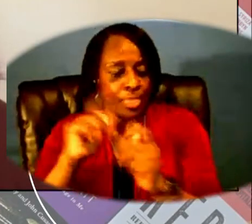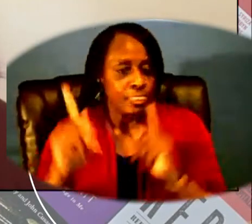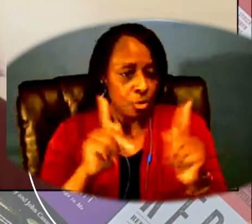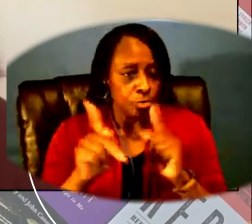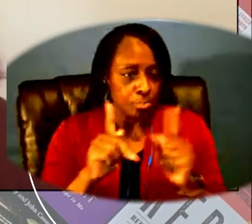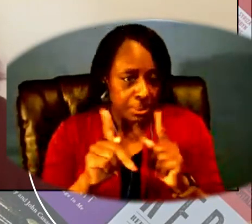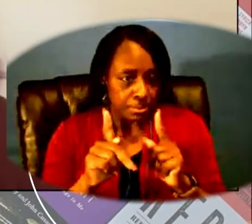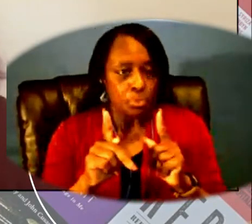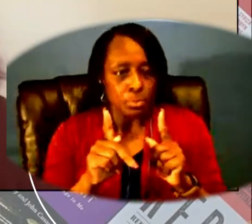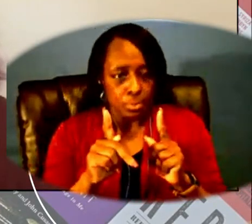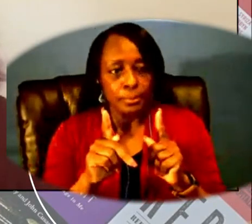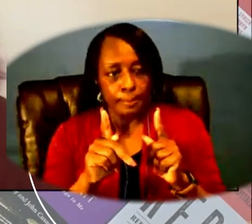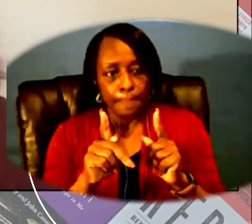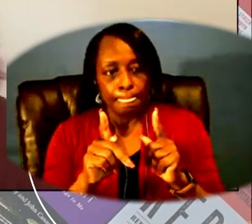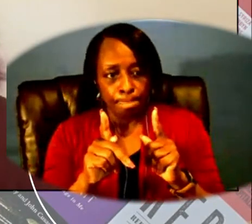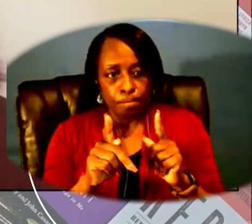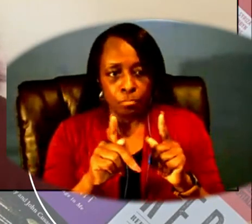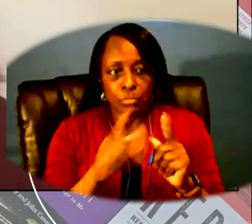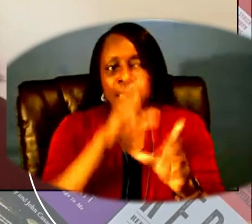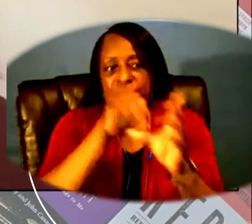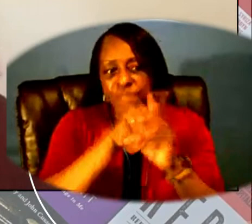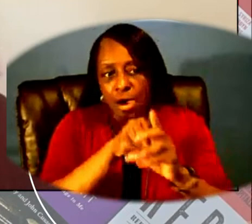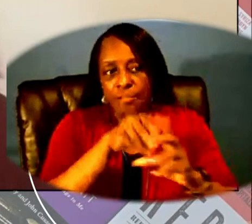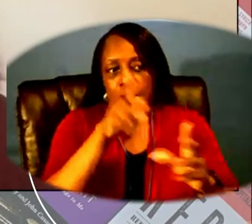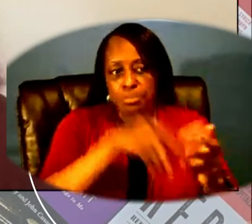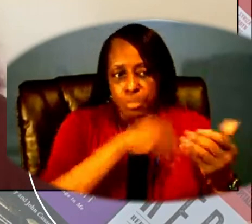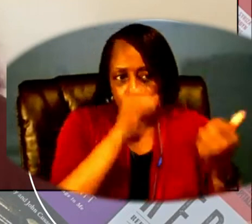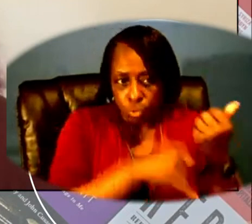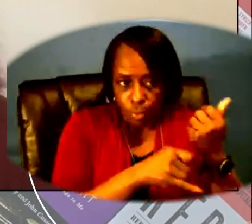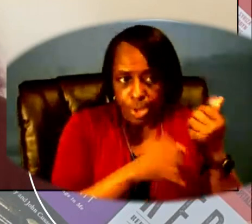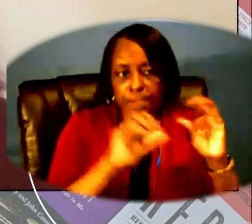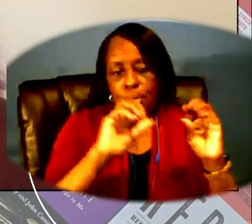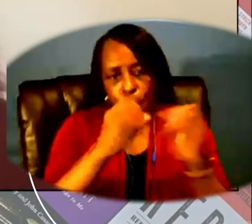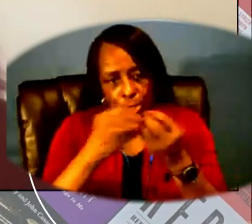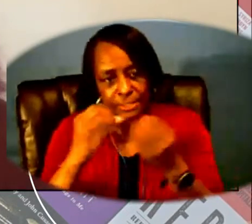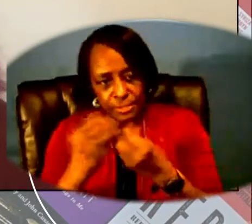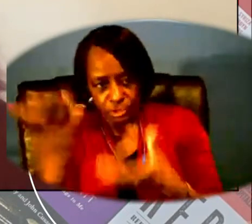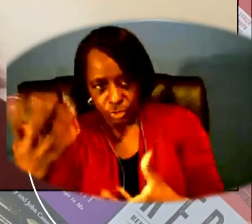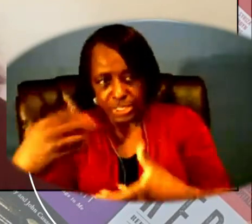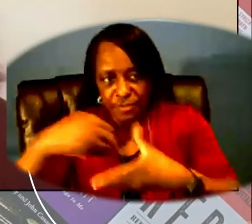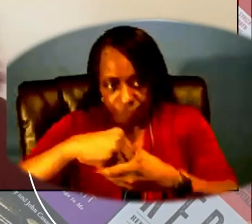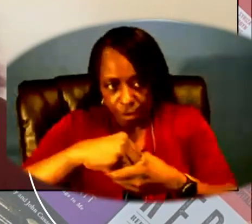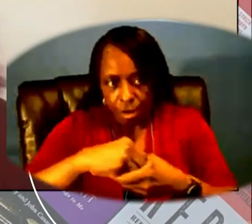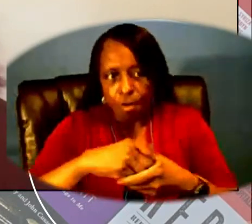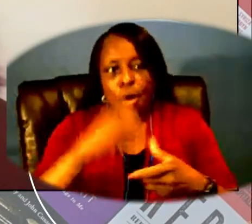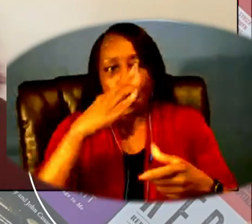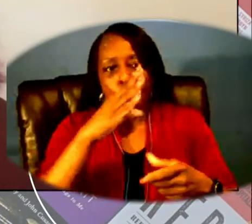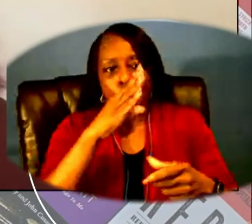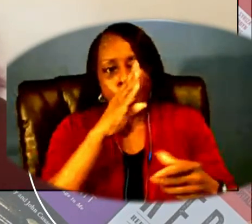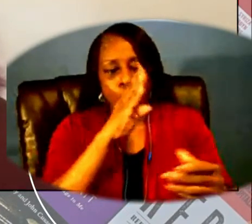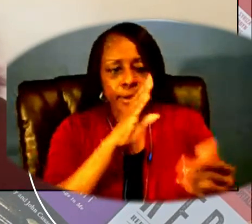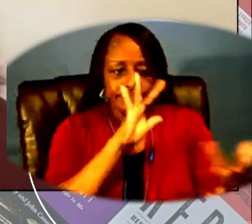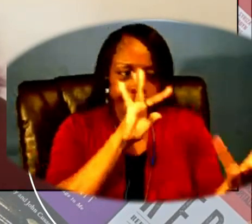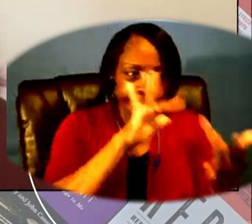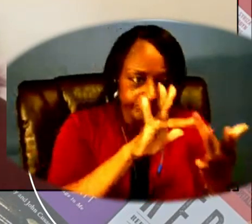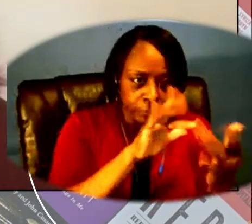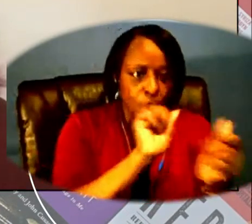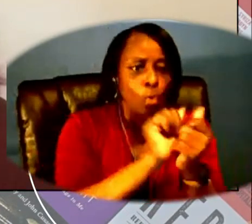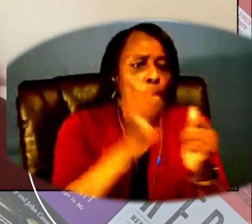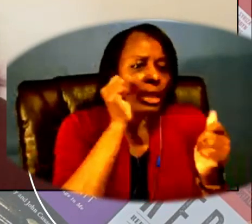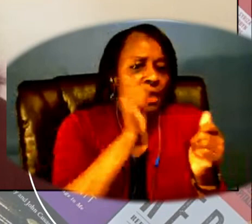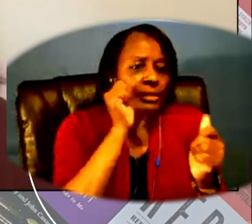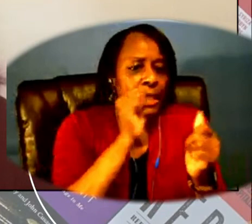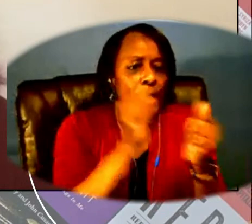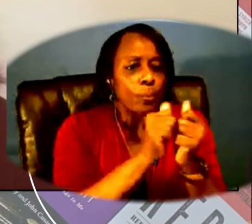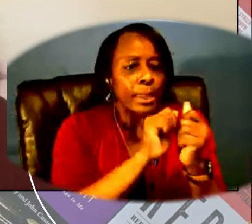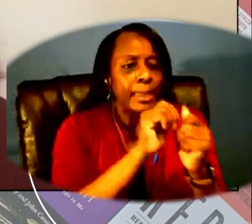both programs, both organizations, work directly on a daily basis with people inside. So